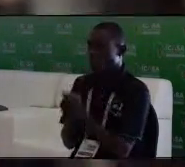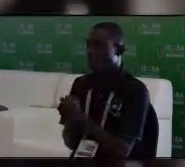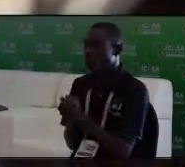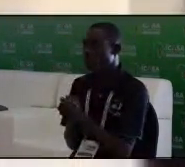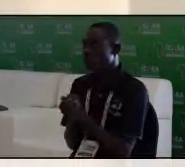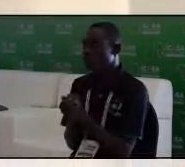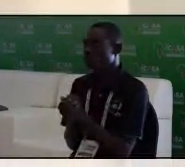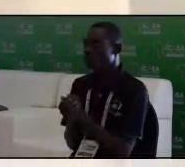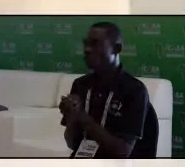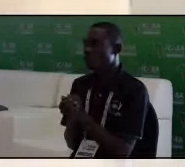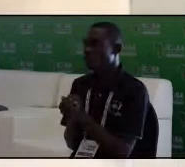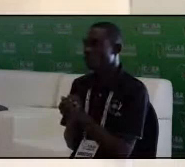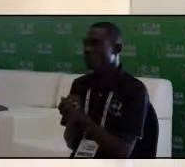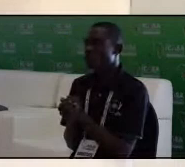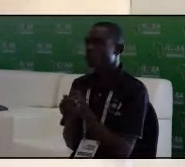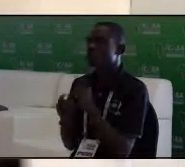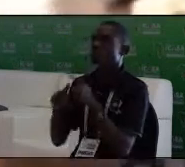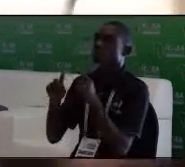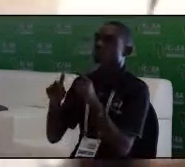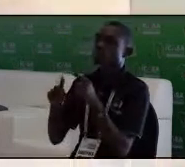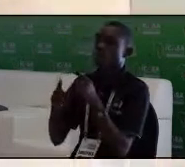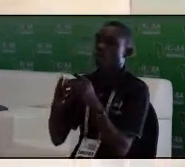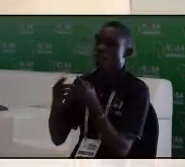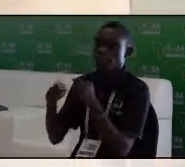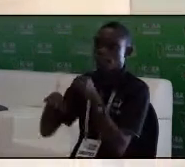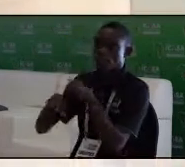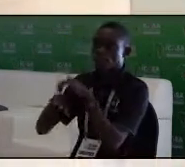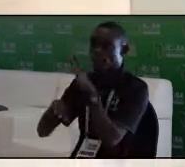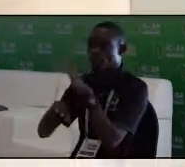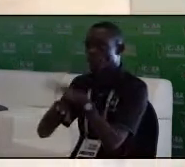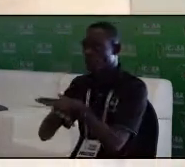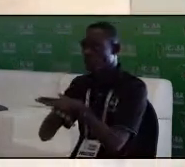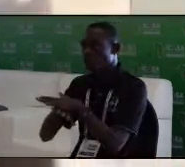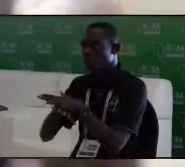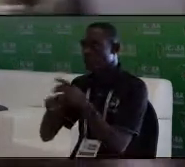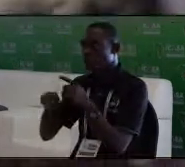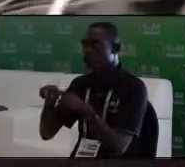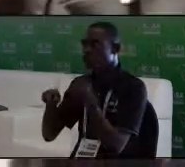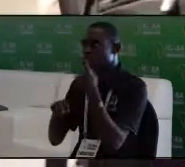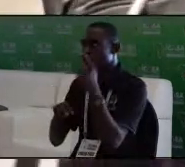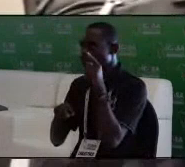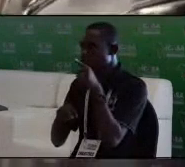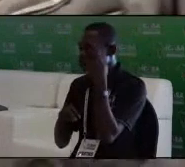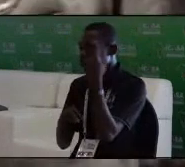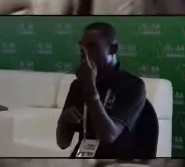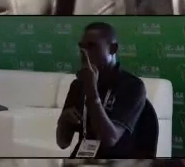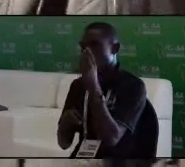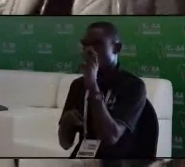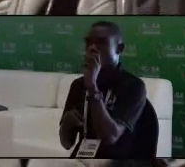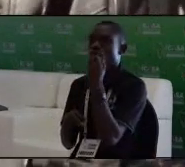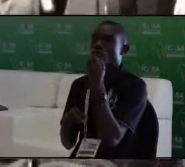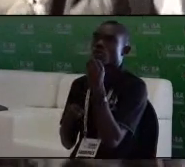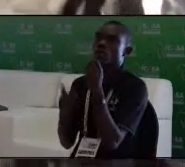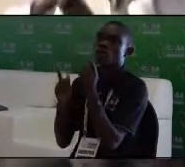TB rapid diagnostic, but so mainly for malaria and HIV, we buy about 1.1 billion tests per